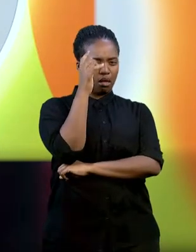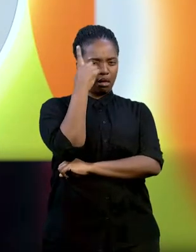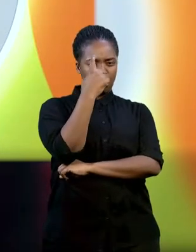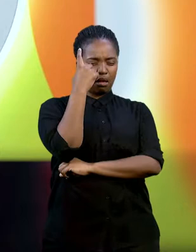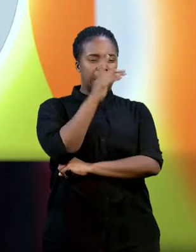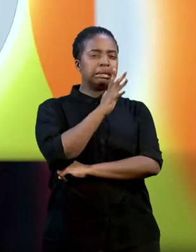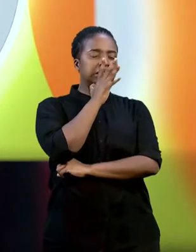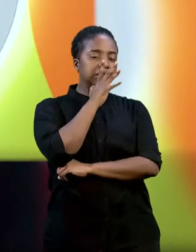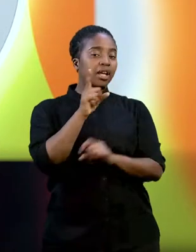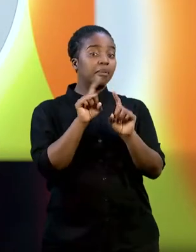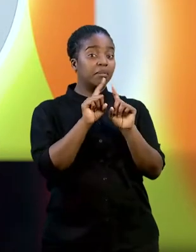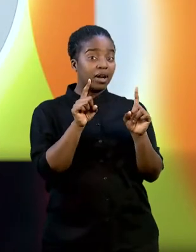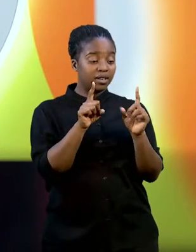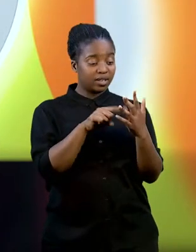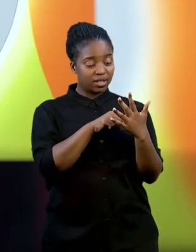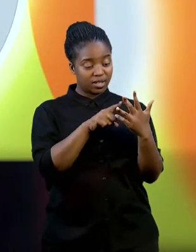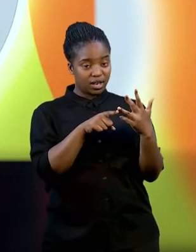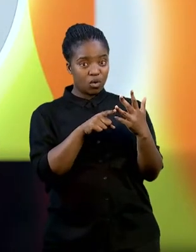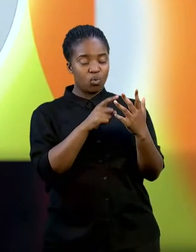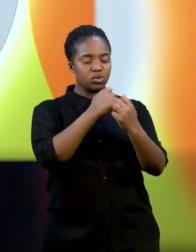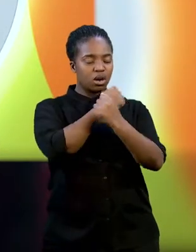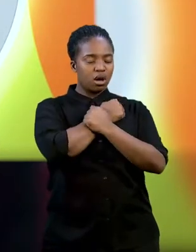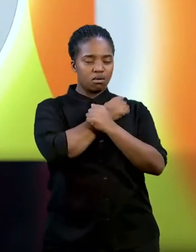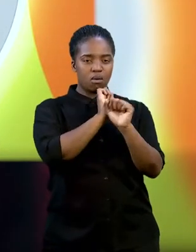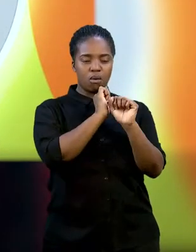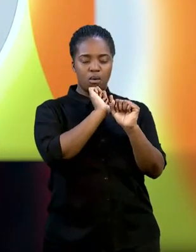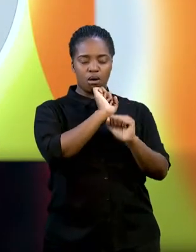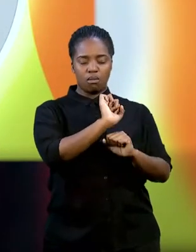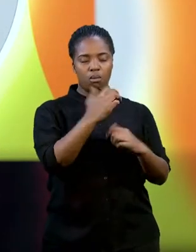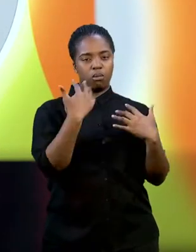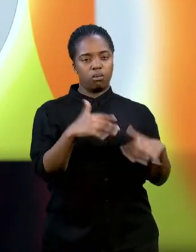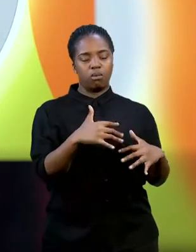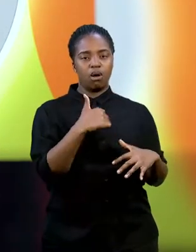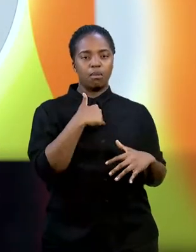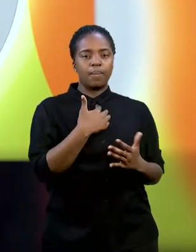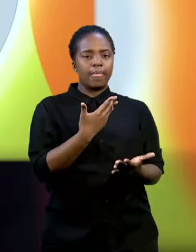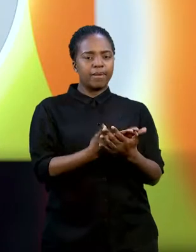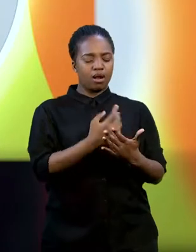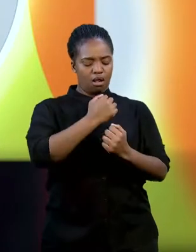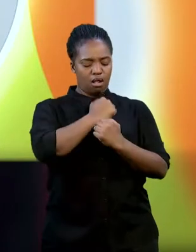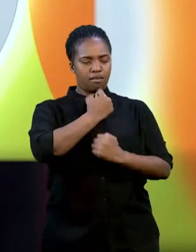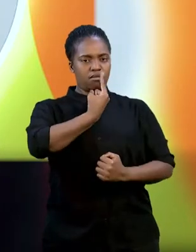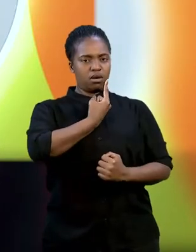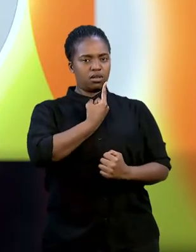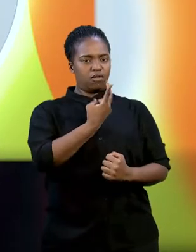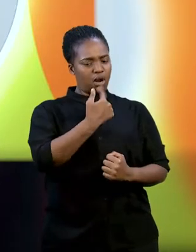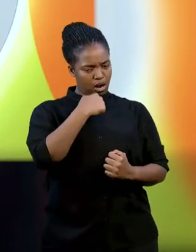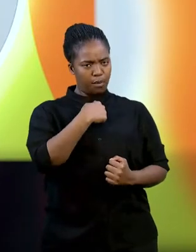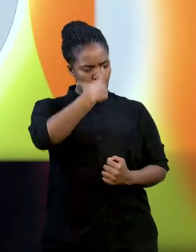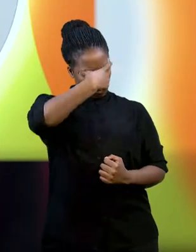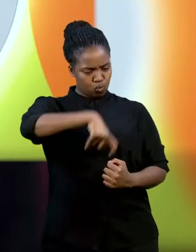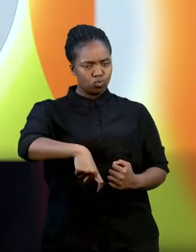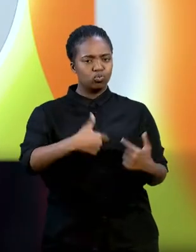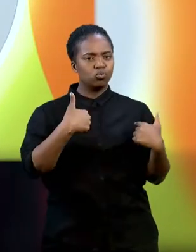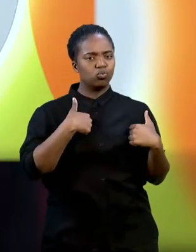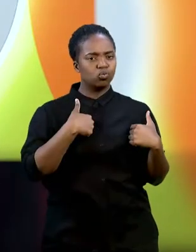dingata fela ka lerato la batswadi le bona bana ba heso ke kgonne gore ke ithate le nne ke bone gore ke